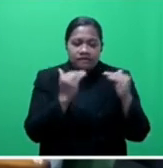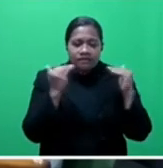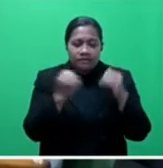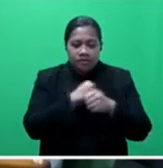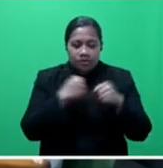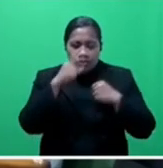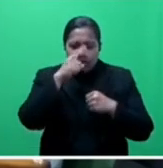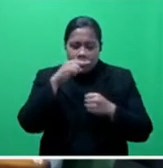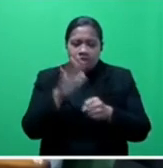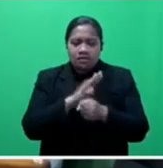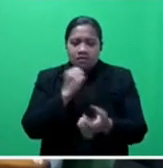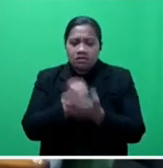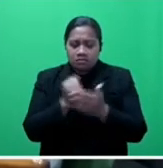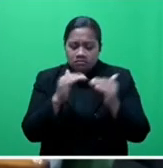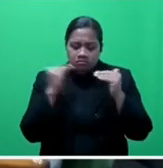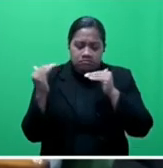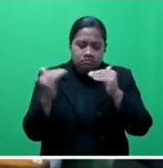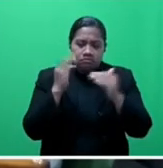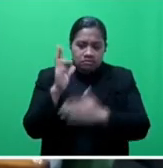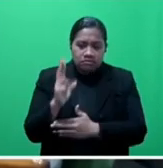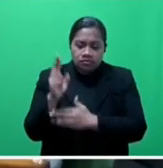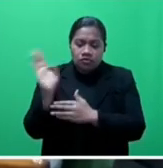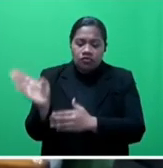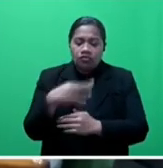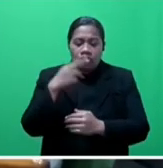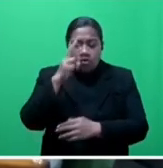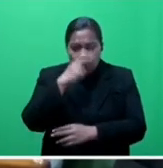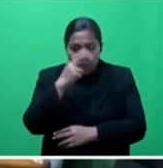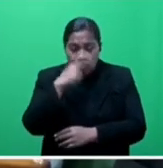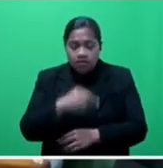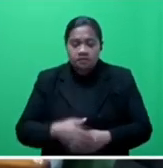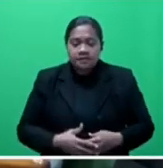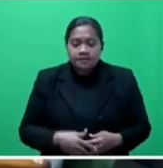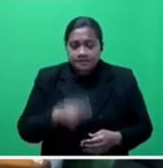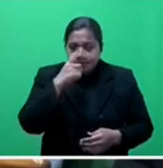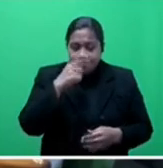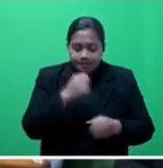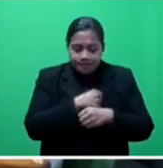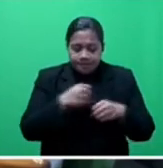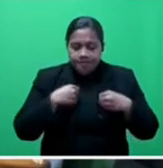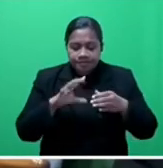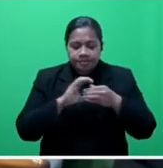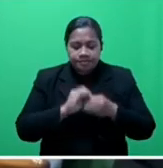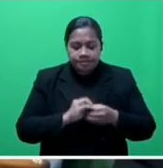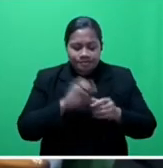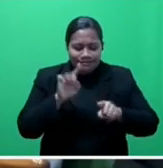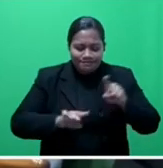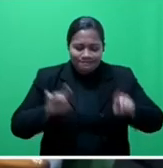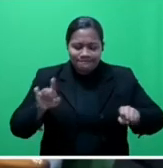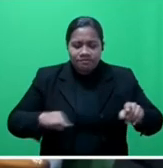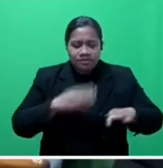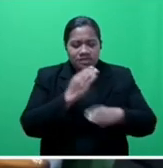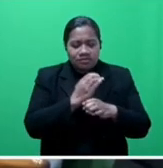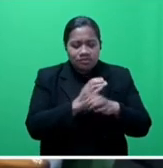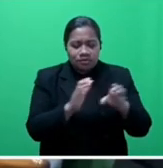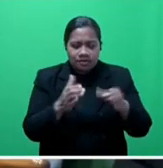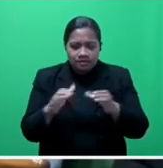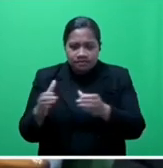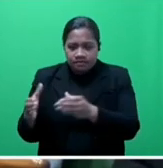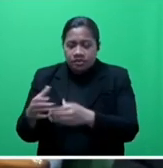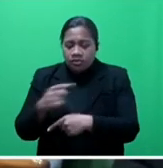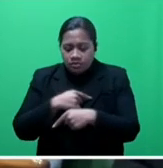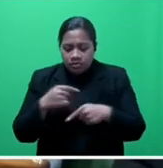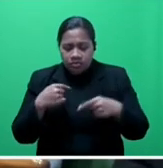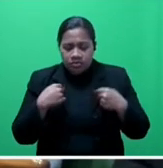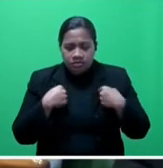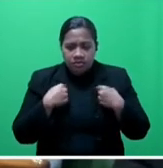equal representation of all races and people of our various employment sectors. We owe it to ourselves and our younger people